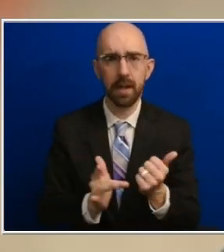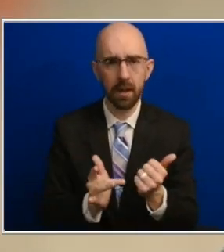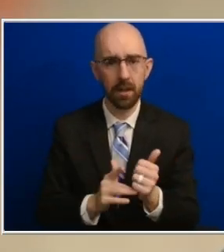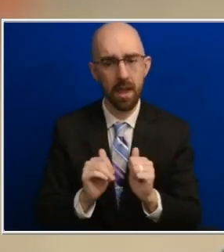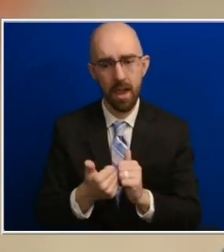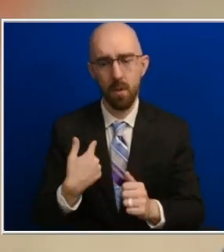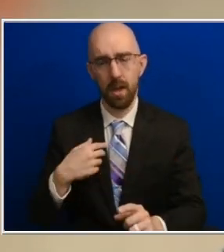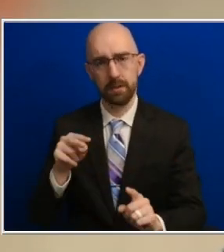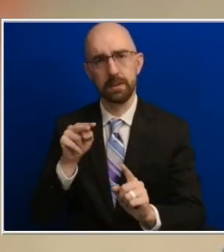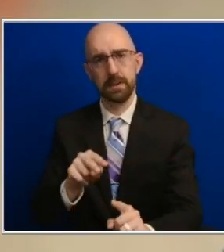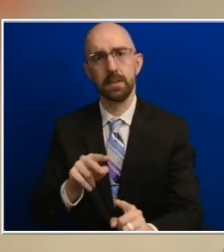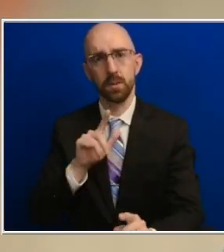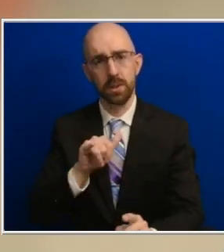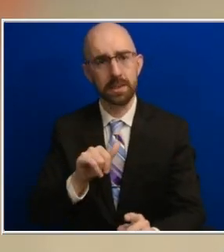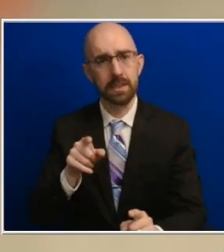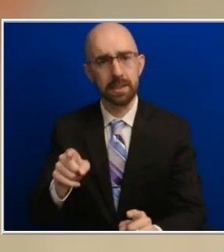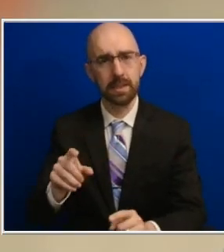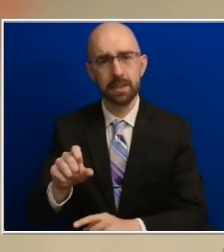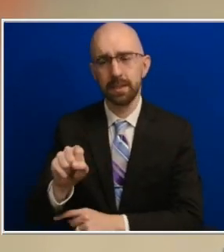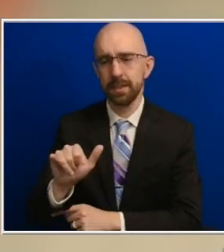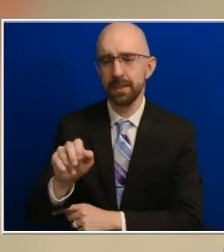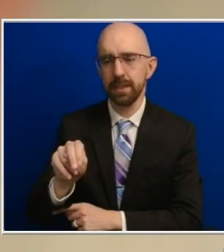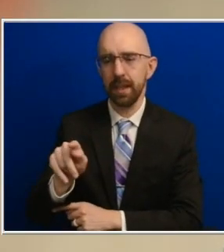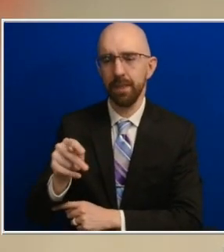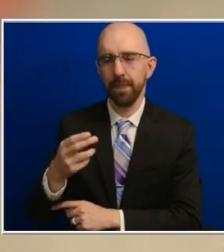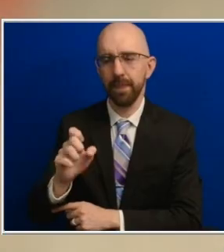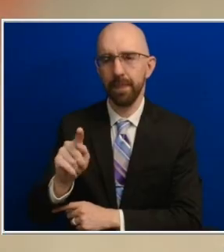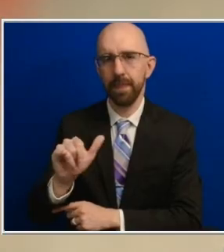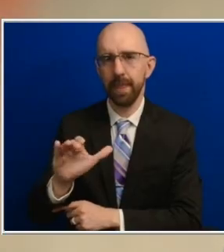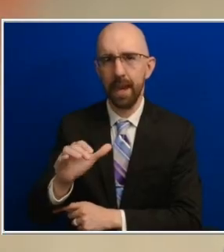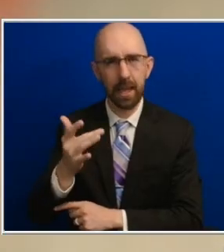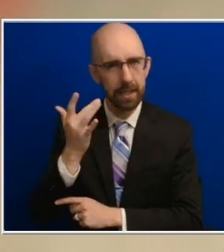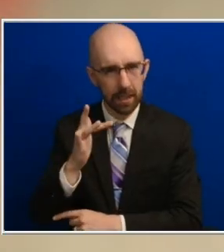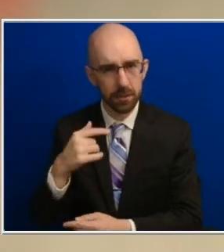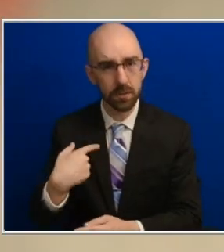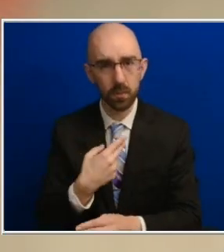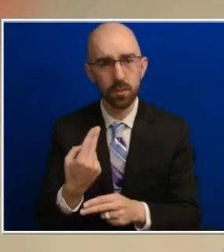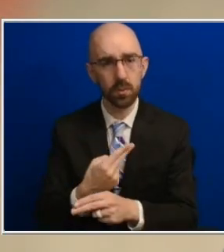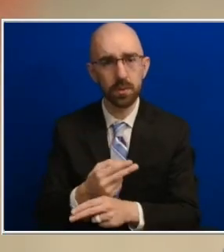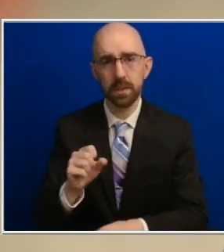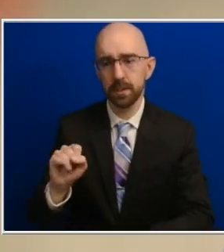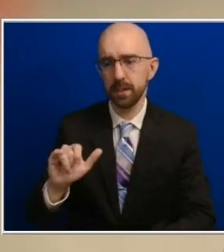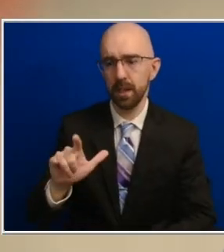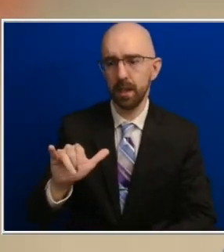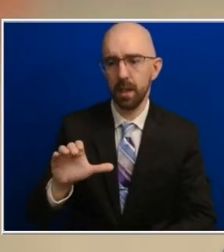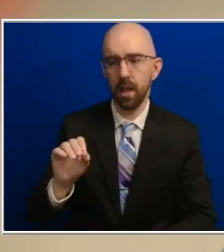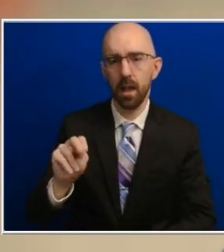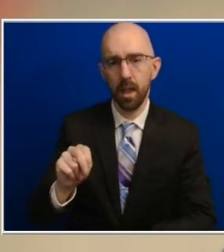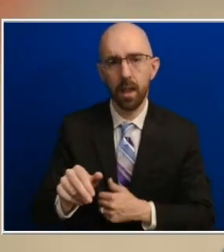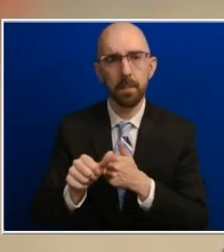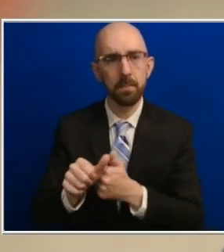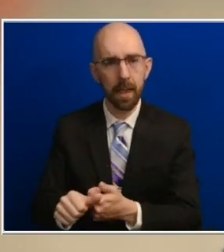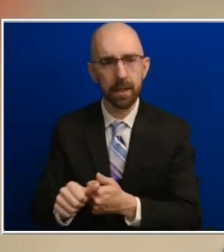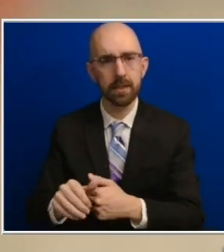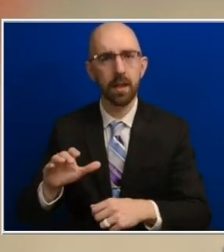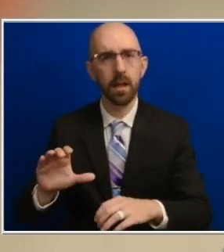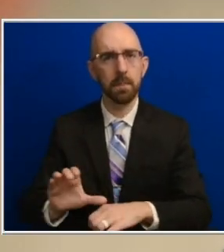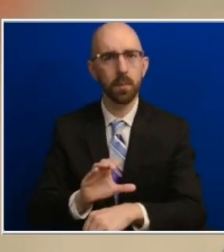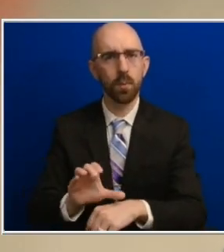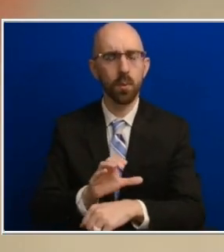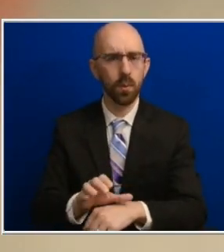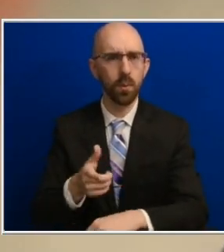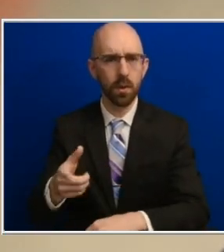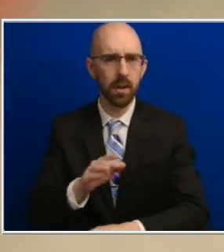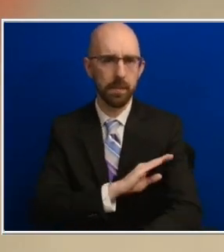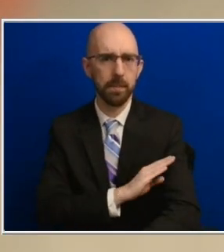about it is really a synthetic intelligence, right? Because we're using a silicon-based computational power to be able